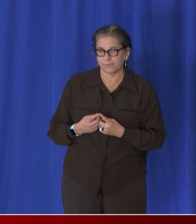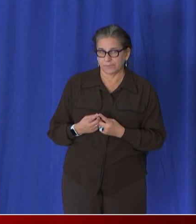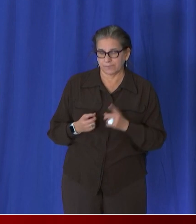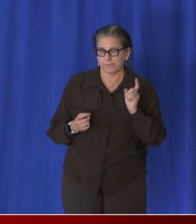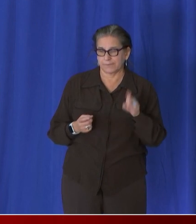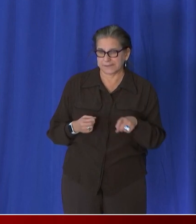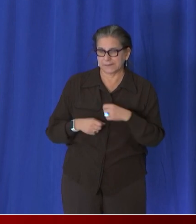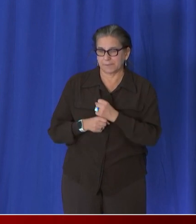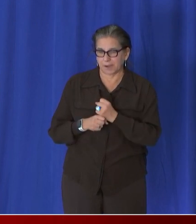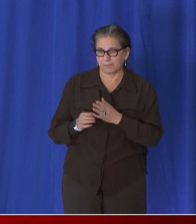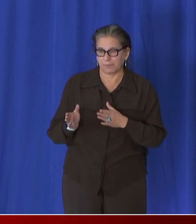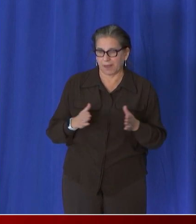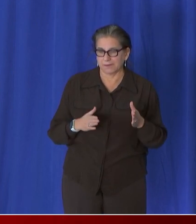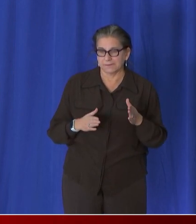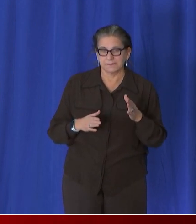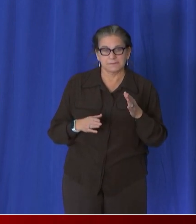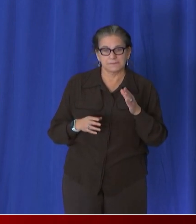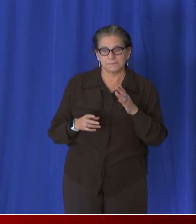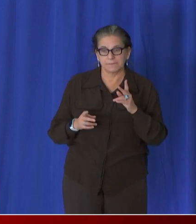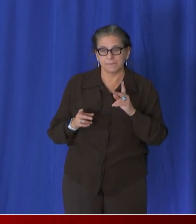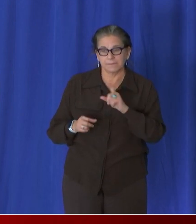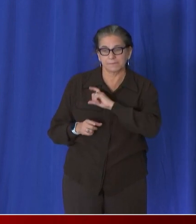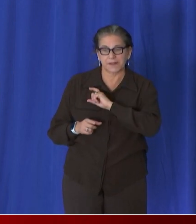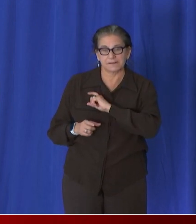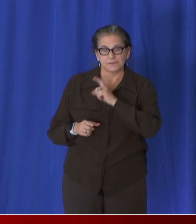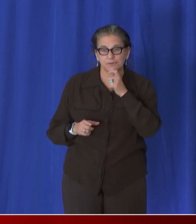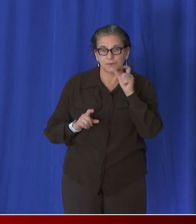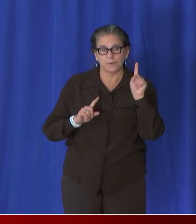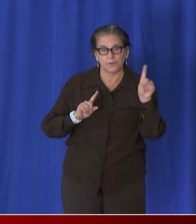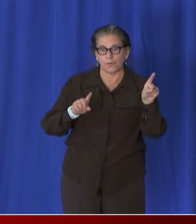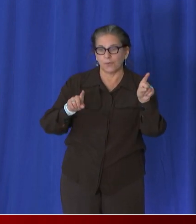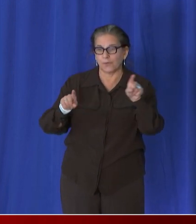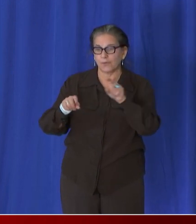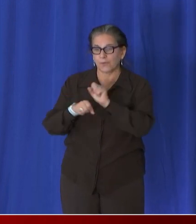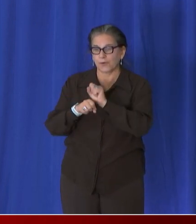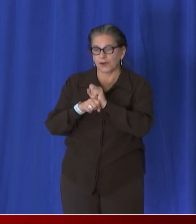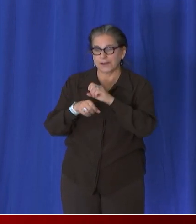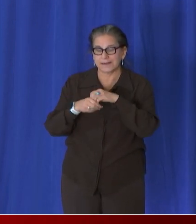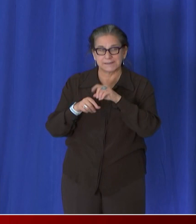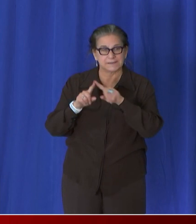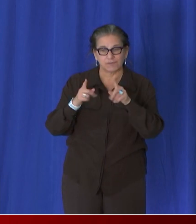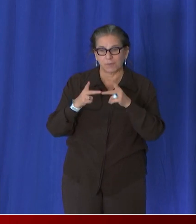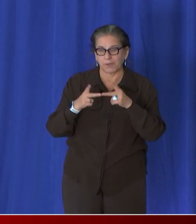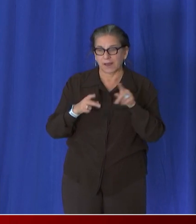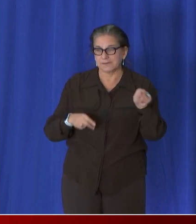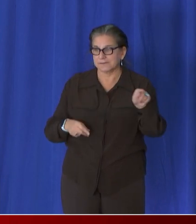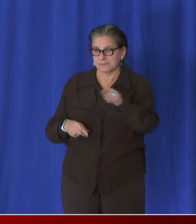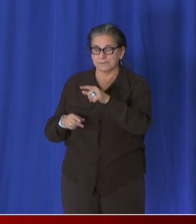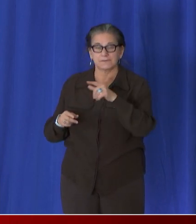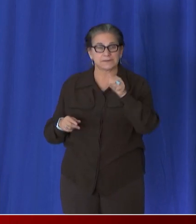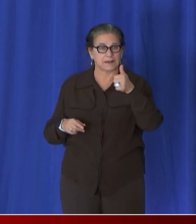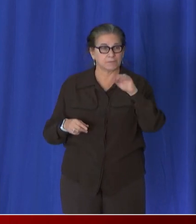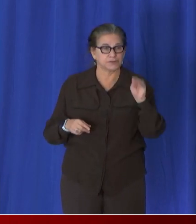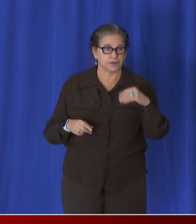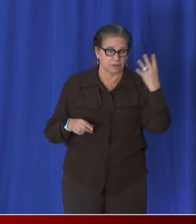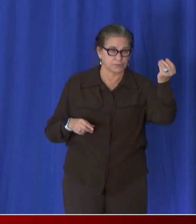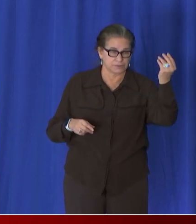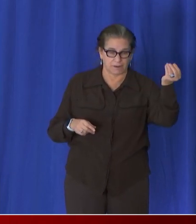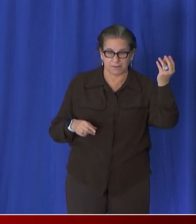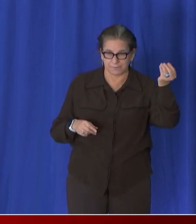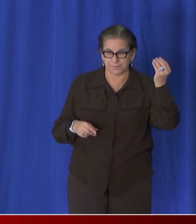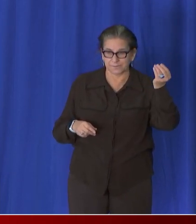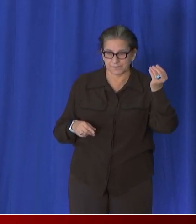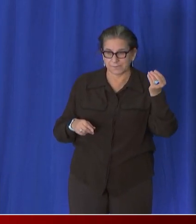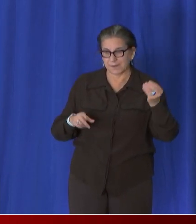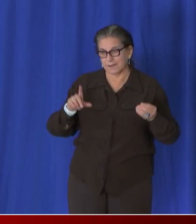on the assumption that they would be out by different levels of staffing, so 10% of staff out, 20%, 30%, 40%, to the point where it